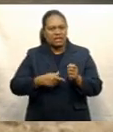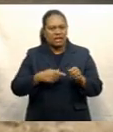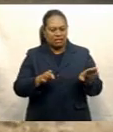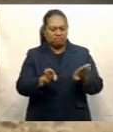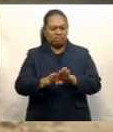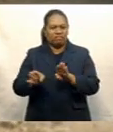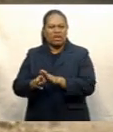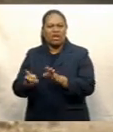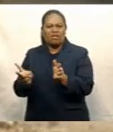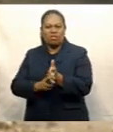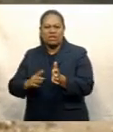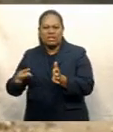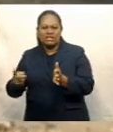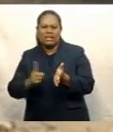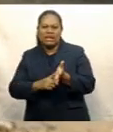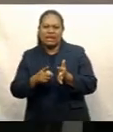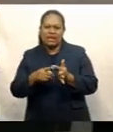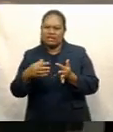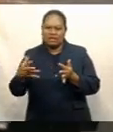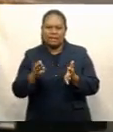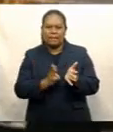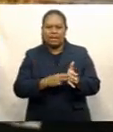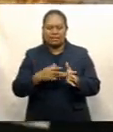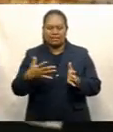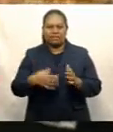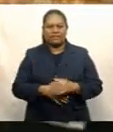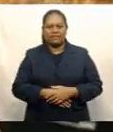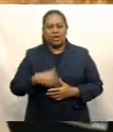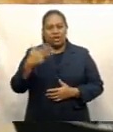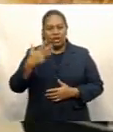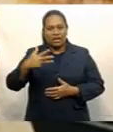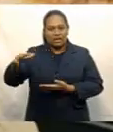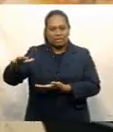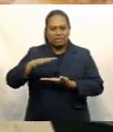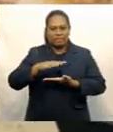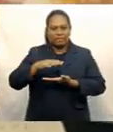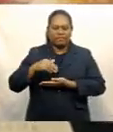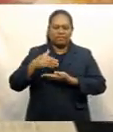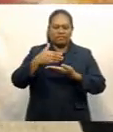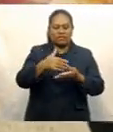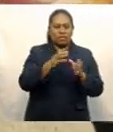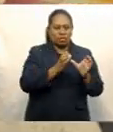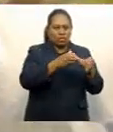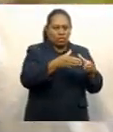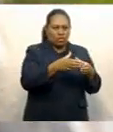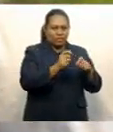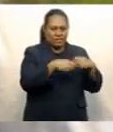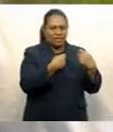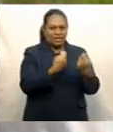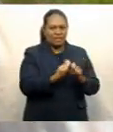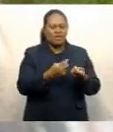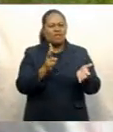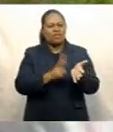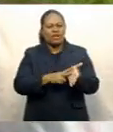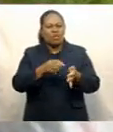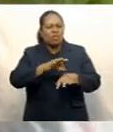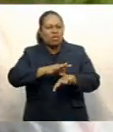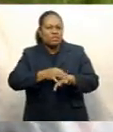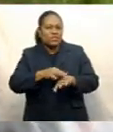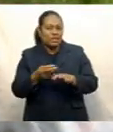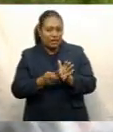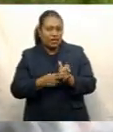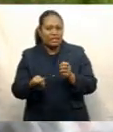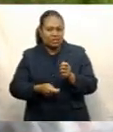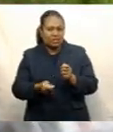Vunisinga, Laselebu and Matainasau. 19 packs were supplied to the mobile team and Vunindawa Hospital in Naitahasiri. The ministry